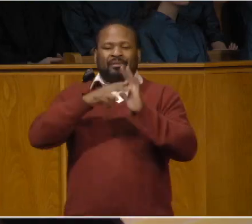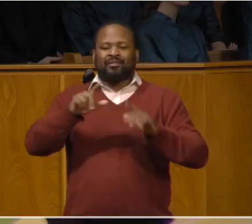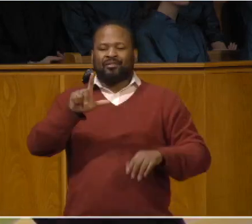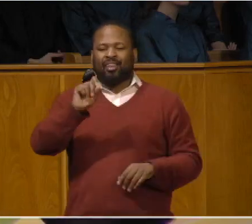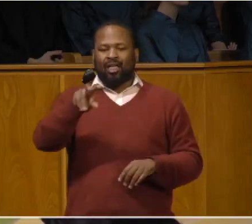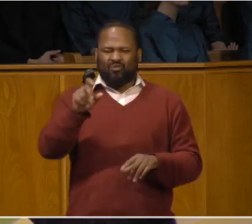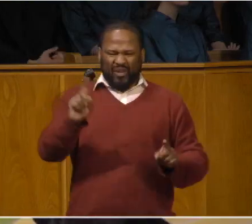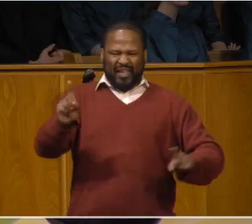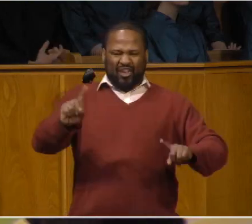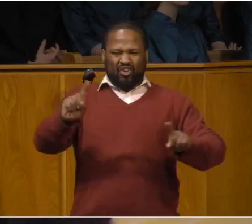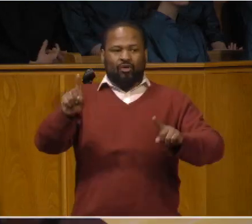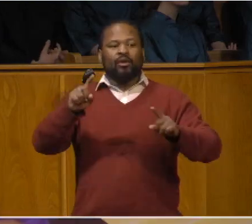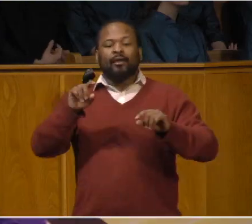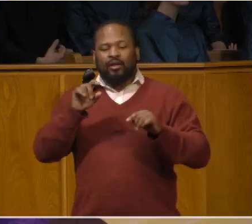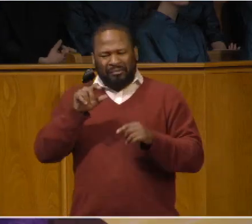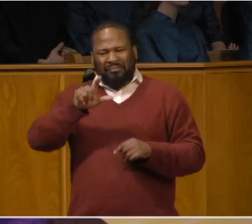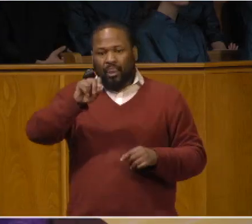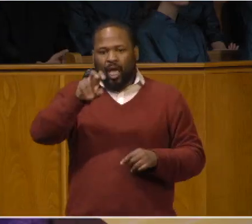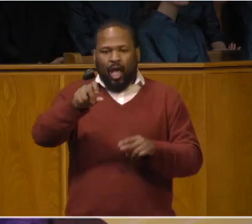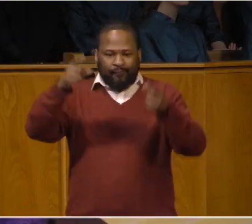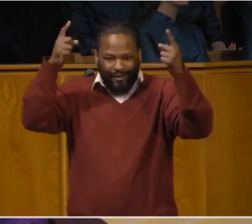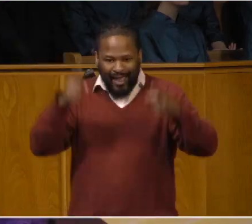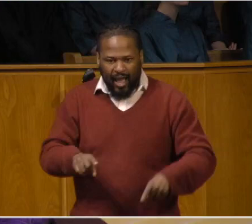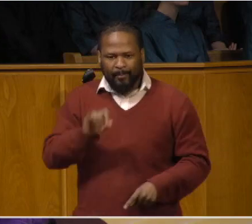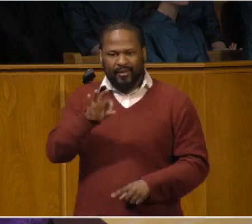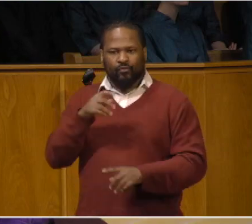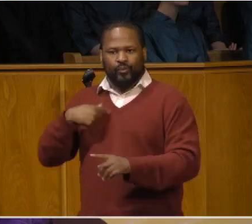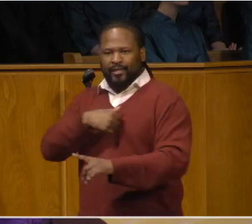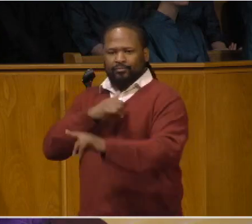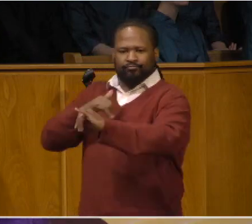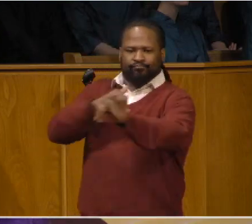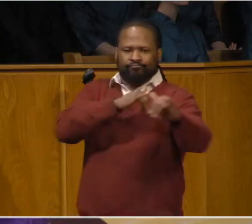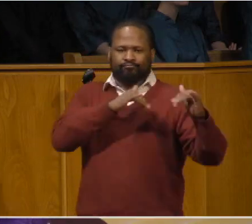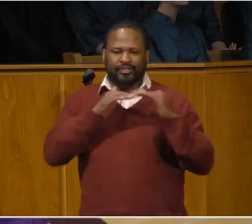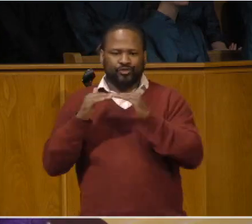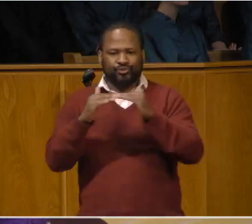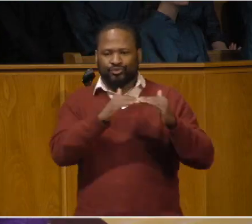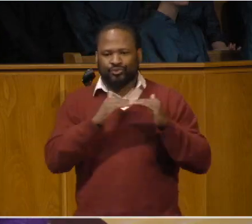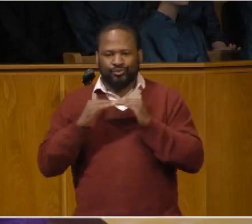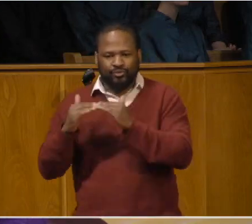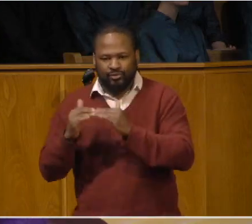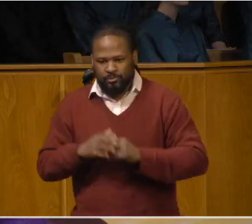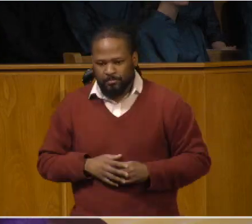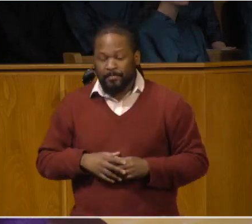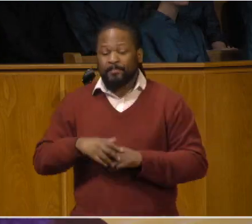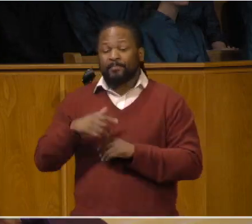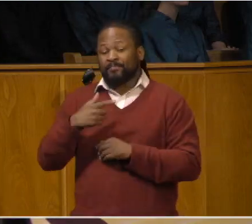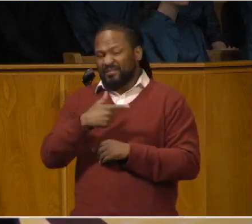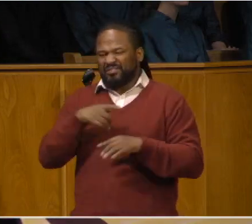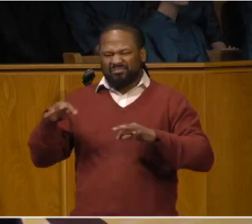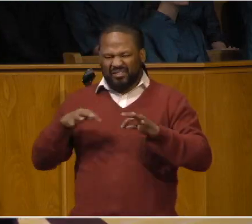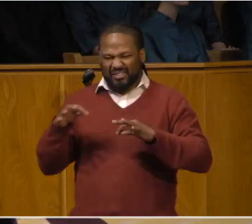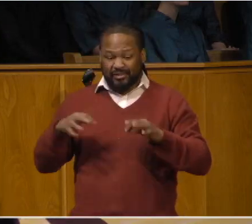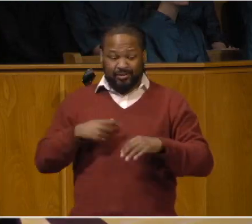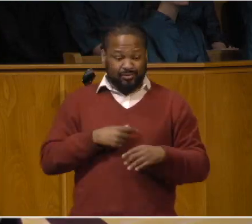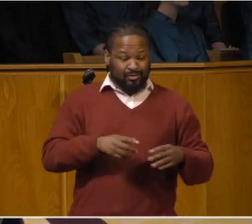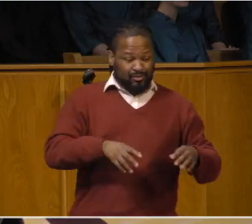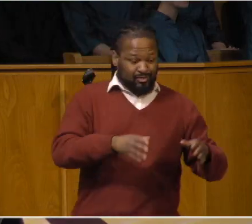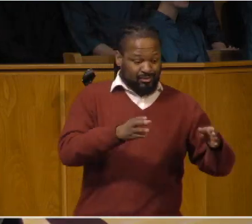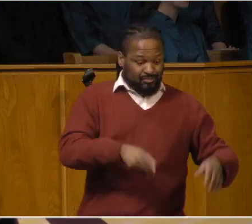In an interview, Gutierrez said, the poor person is someone who is treated as a